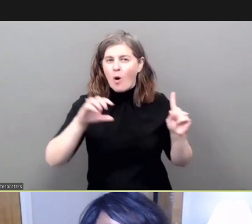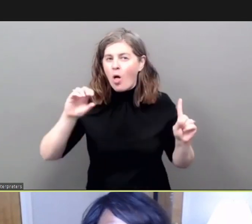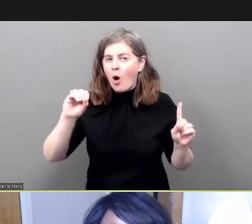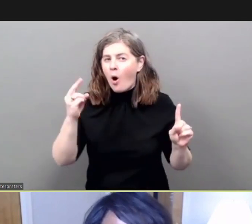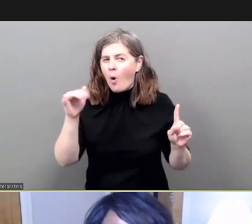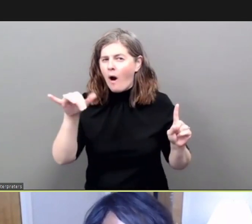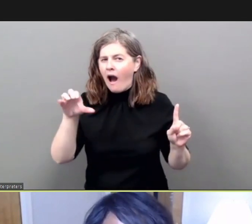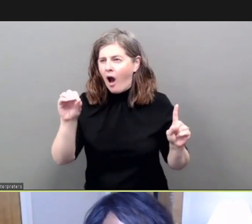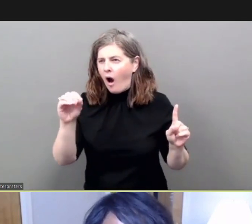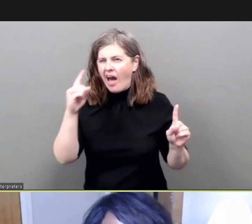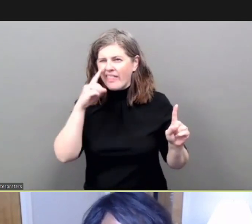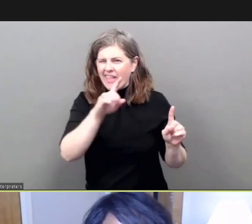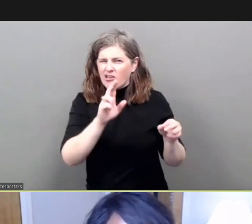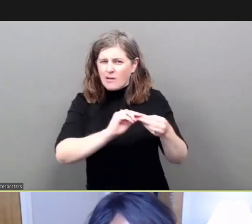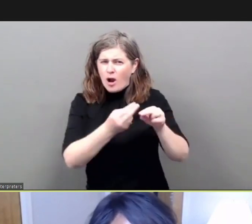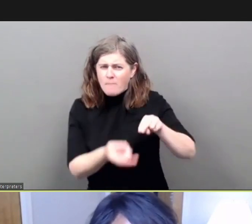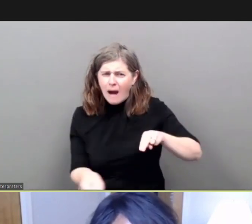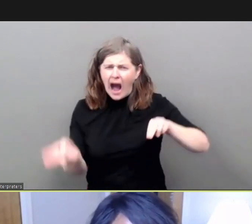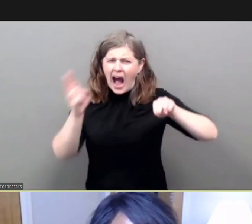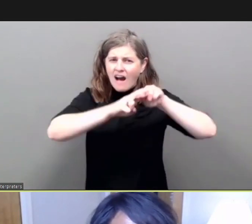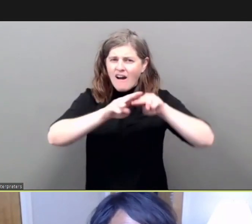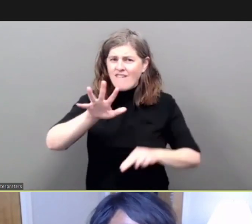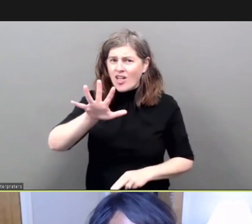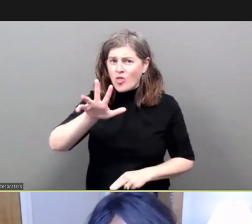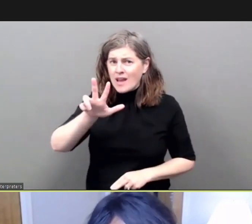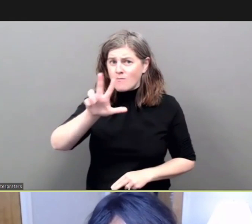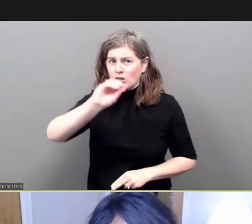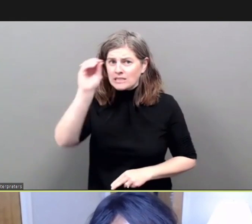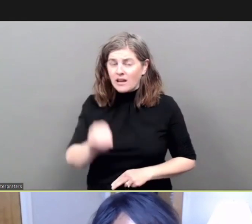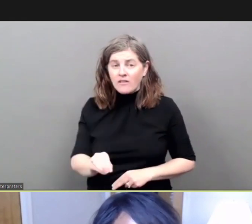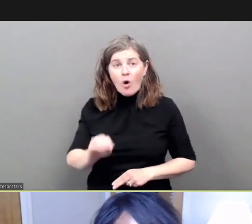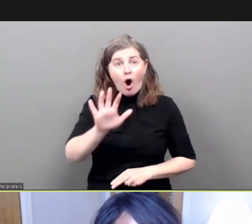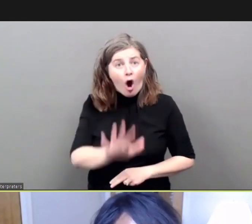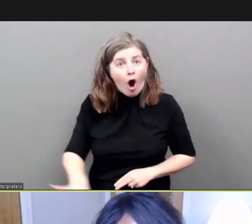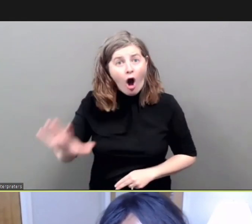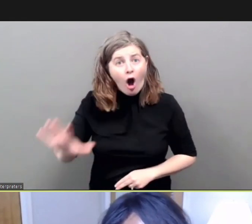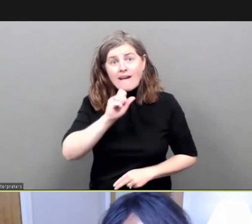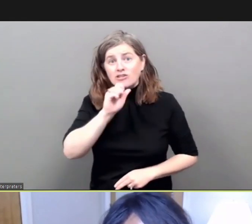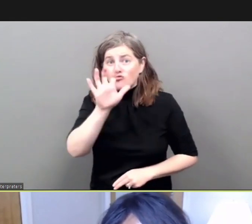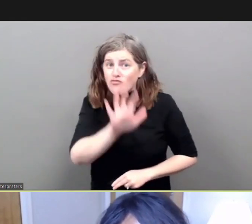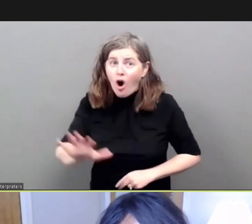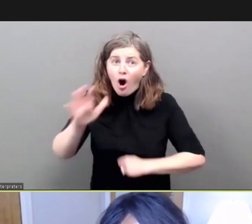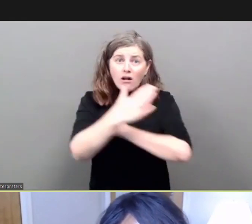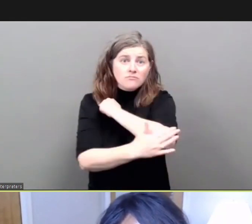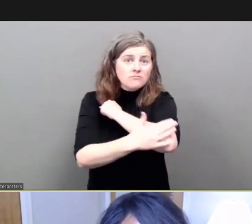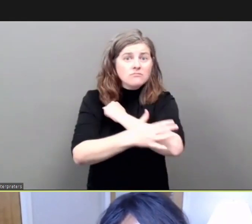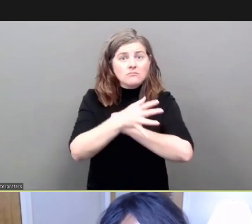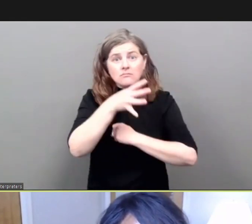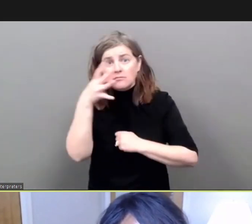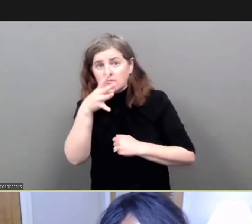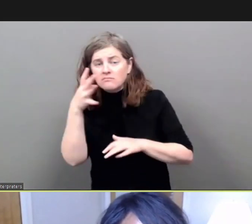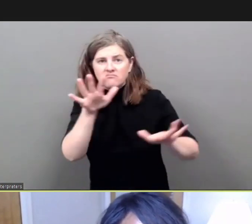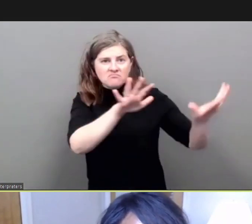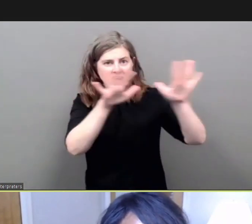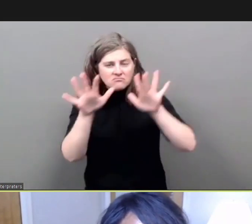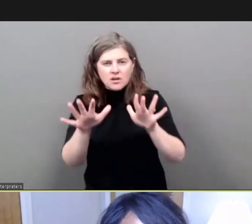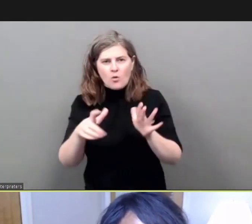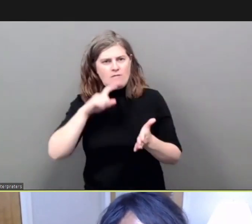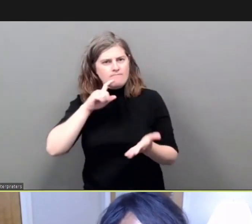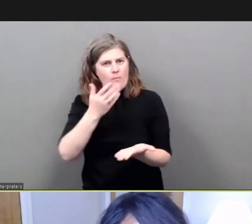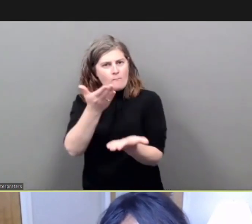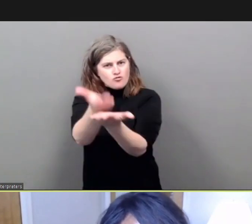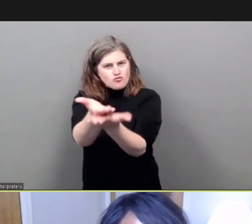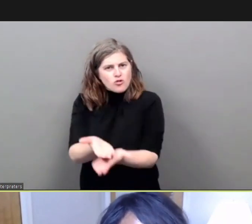by 53%, and that was across all ages and in rural communities. So I think it's really, there's evidence that